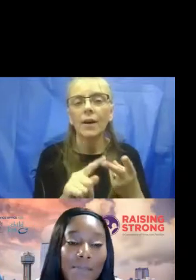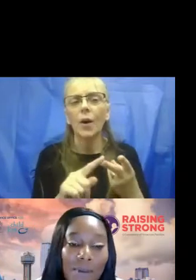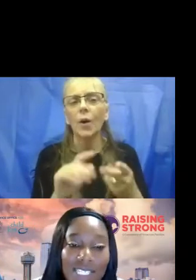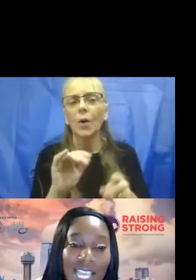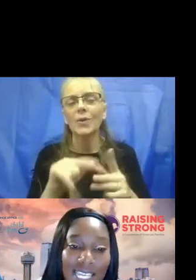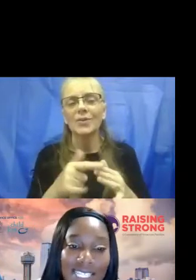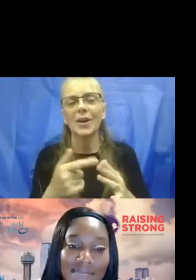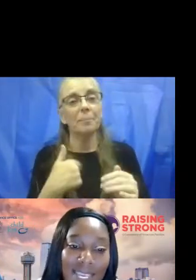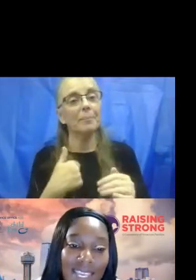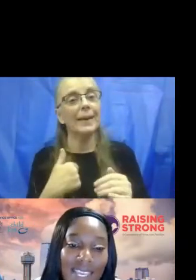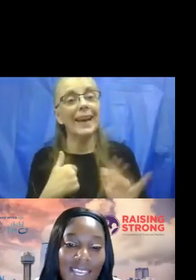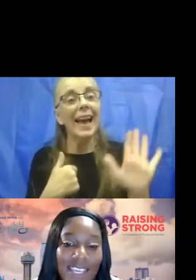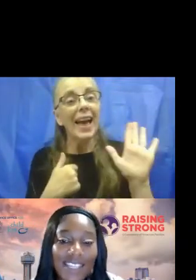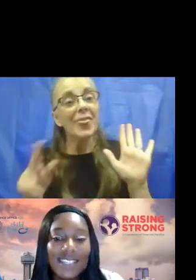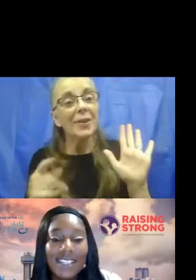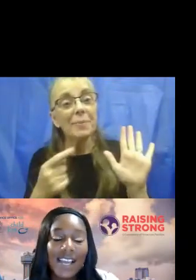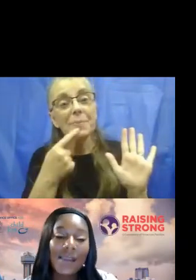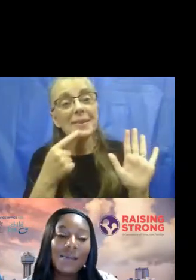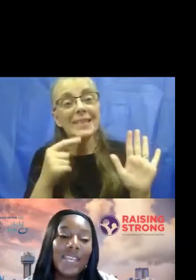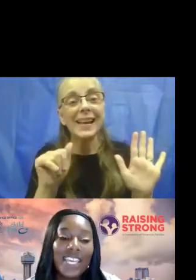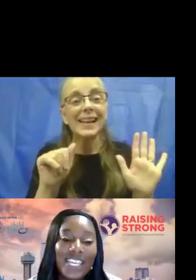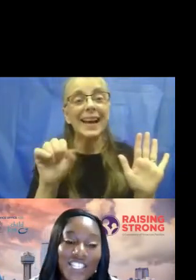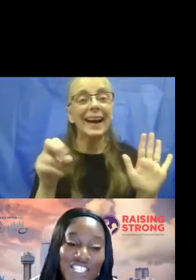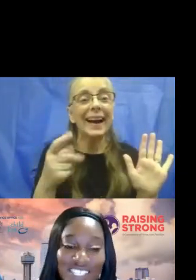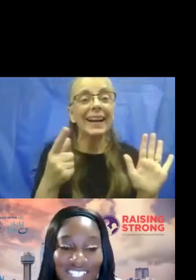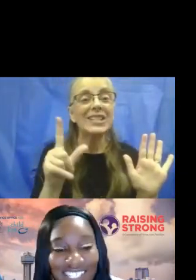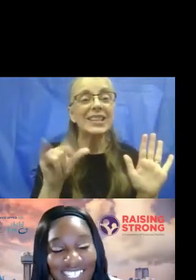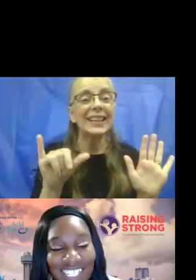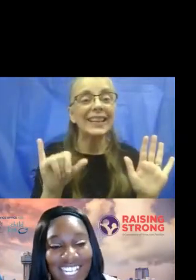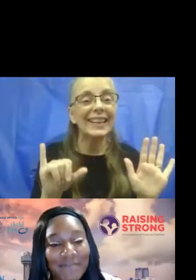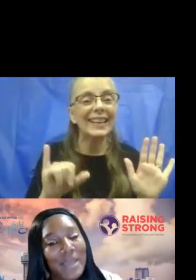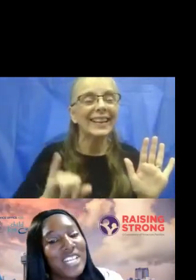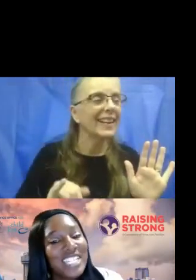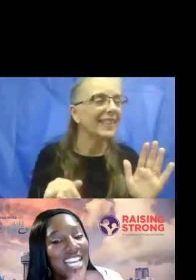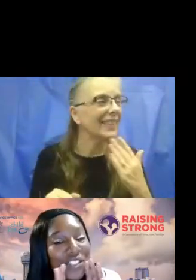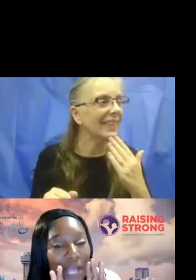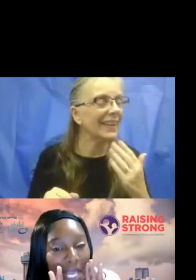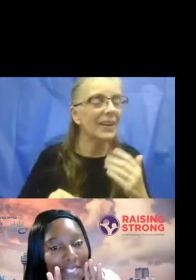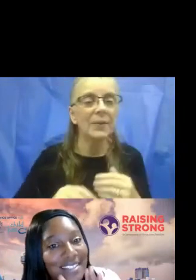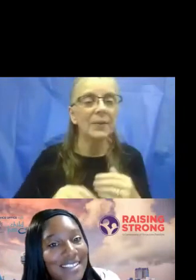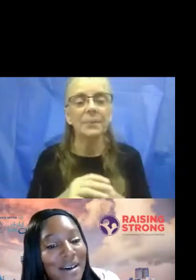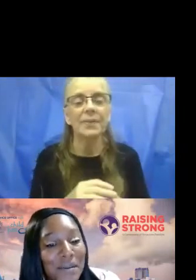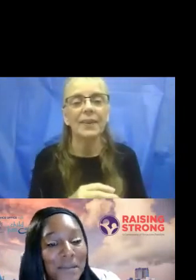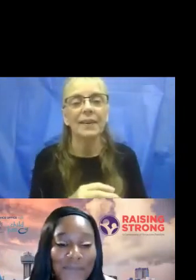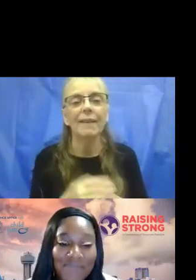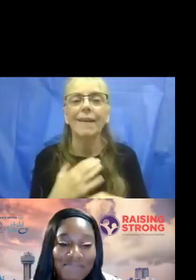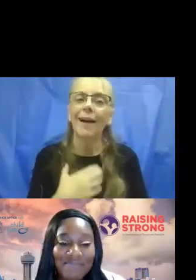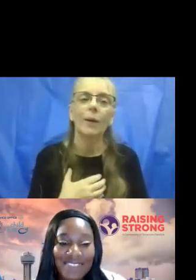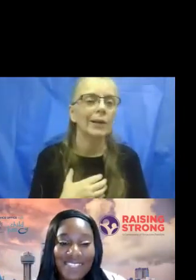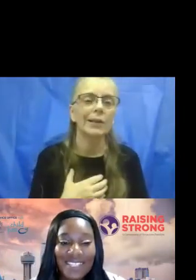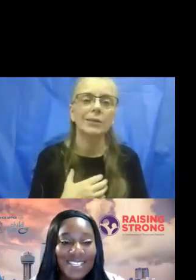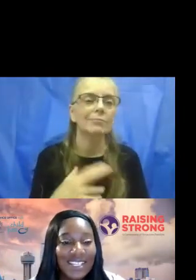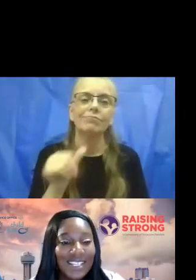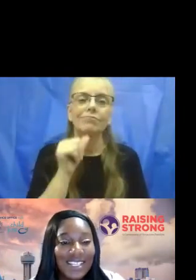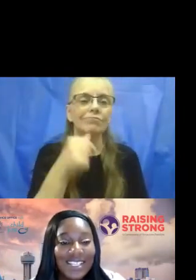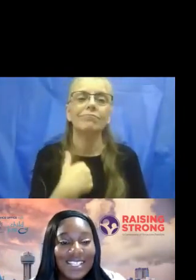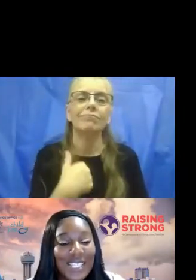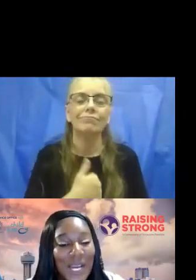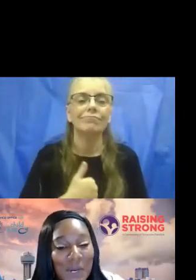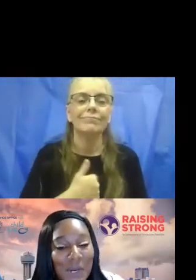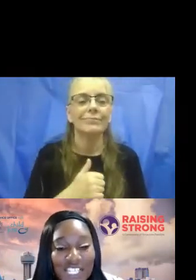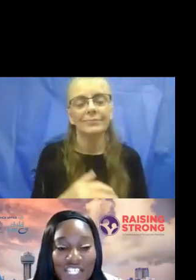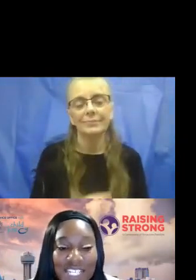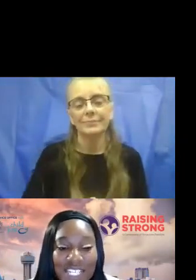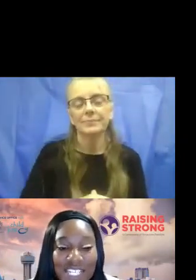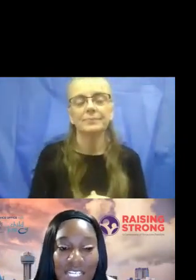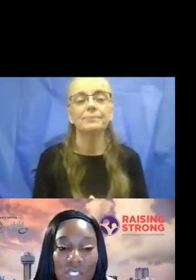three people are saying it's me. I wish. May want to change your answer though. The